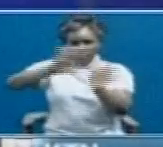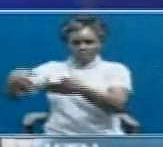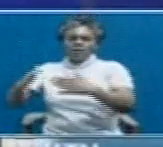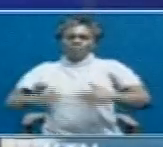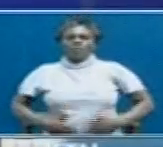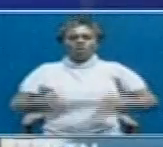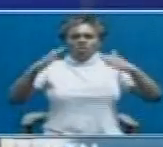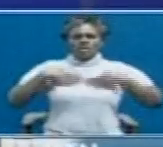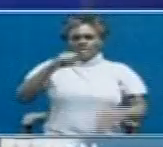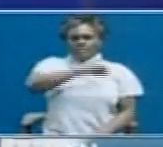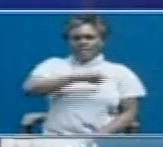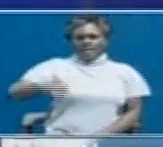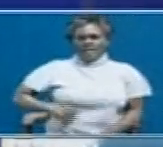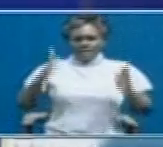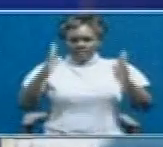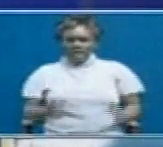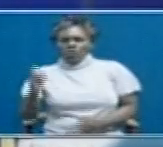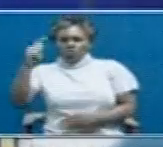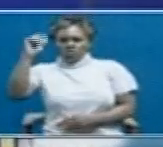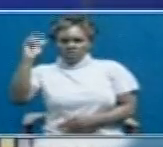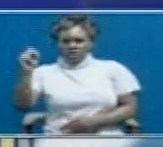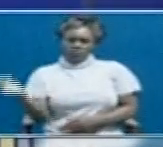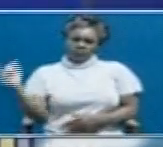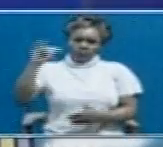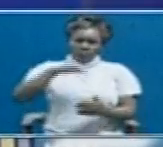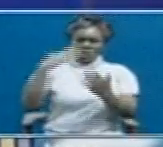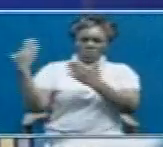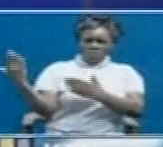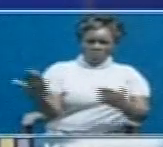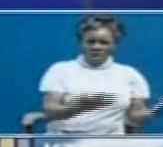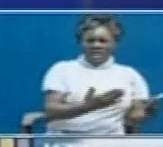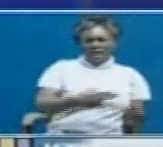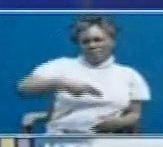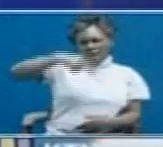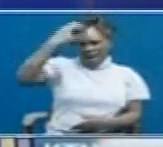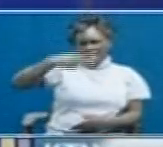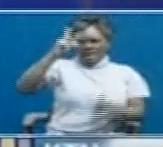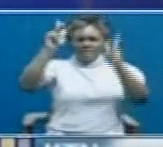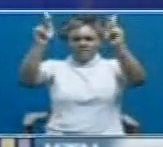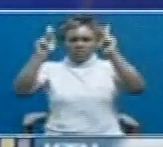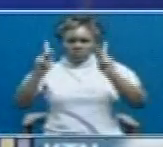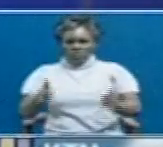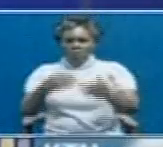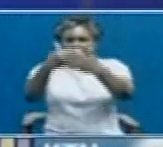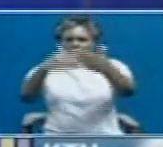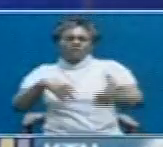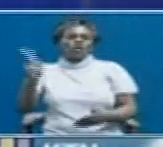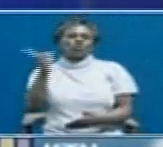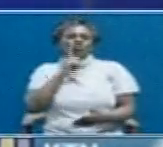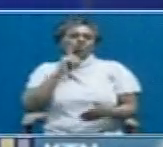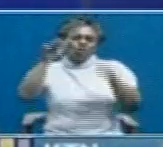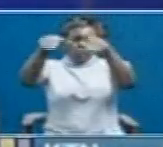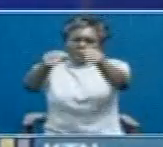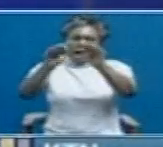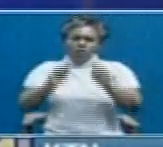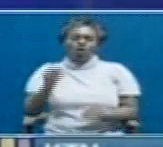The body of the departed Homa Bay Senator Otieno Kajwang was accorded a rapturous reception in Kisumu ahead of his burial in